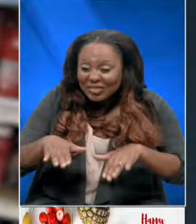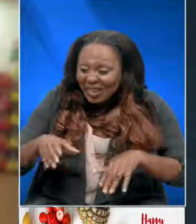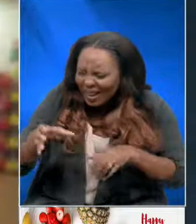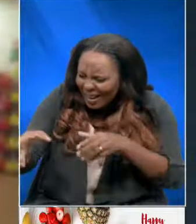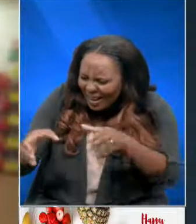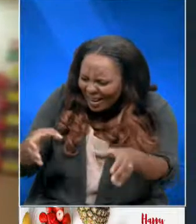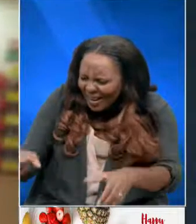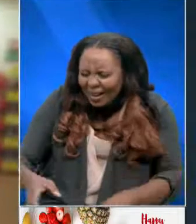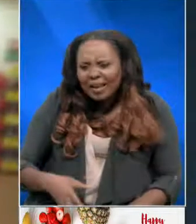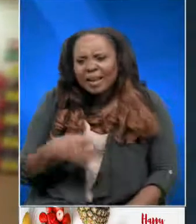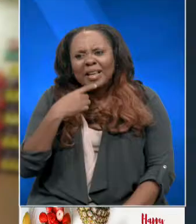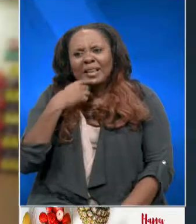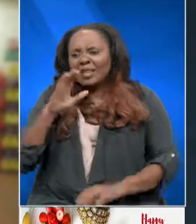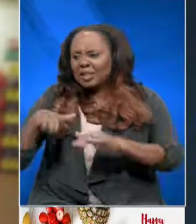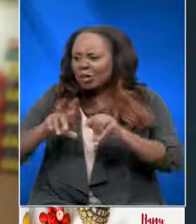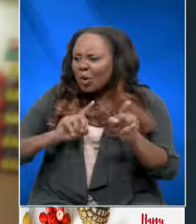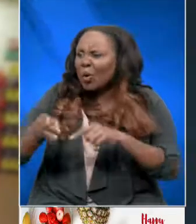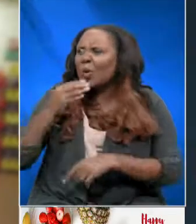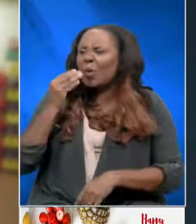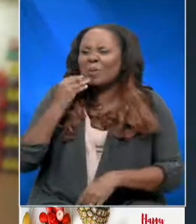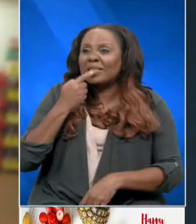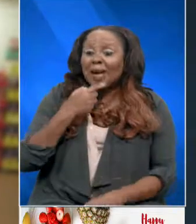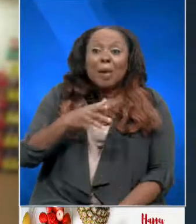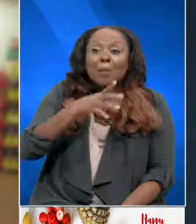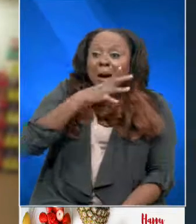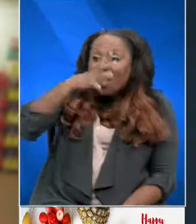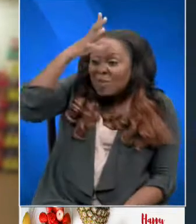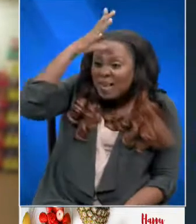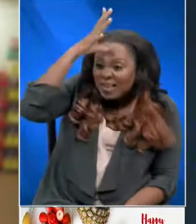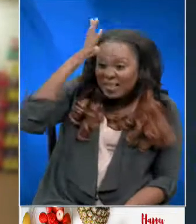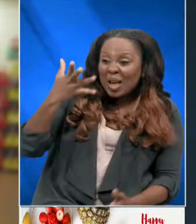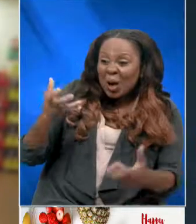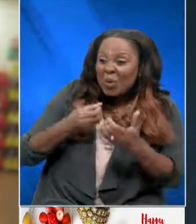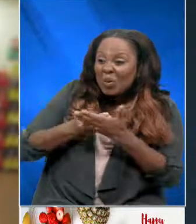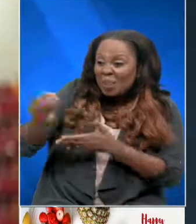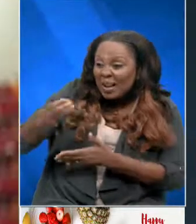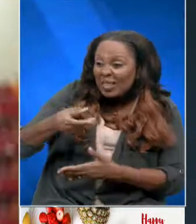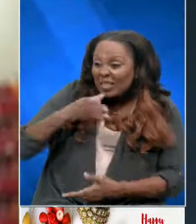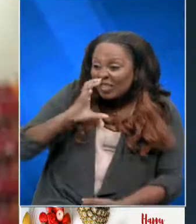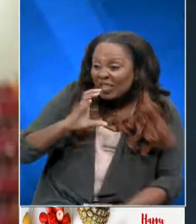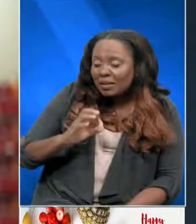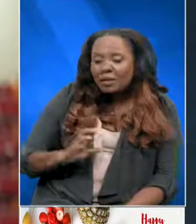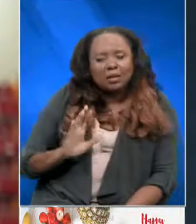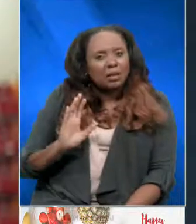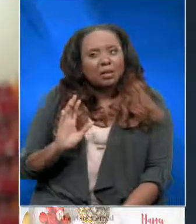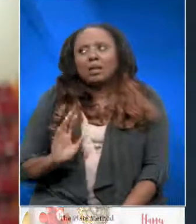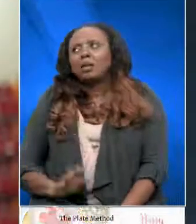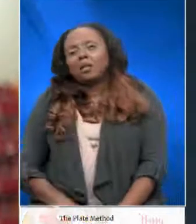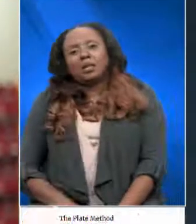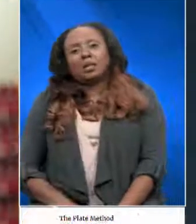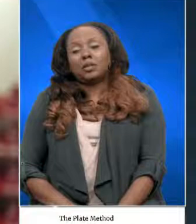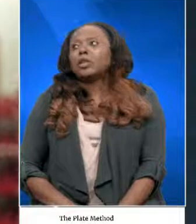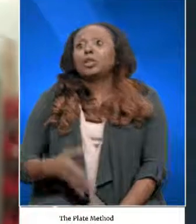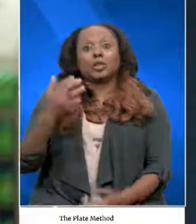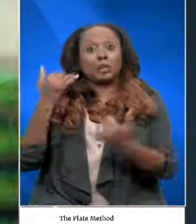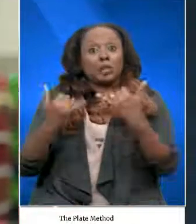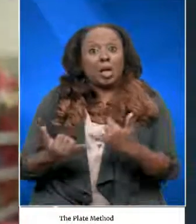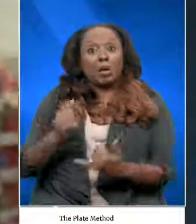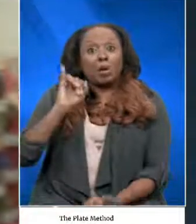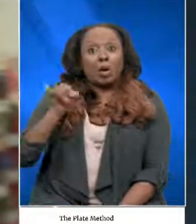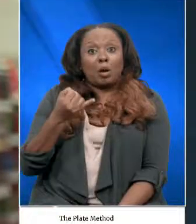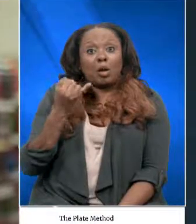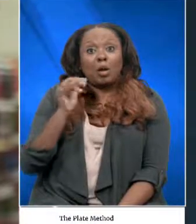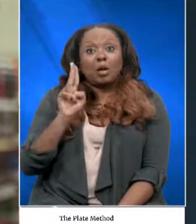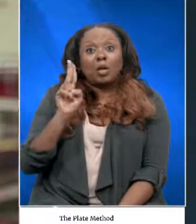to purchase it. But 4.5 teaspoons of sugar in this drink, you have to be mindful of. Now this here is a juice. You know, we might say we might choose a